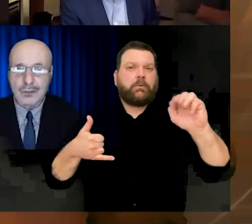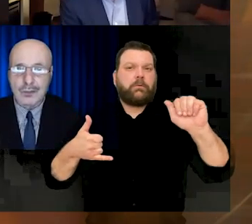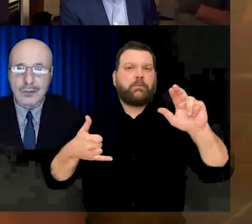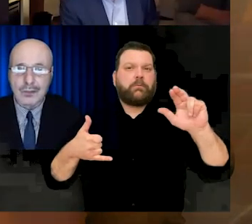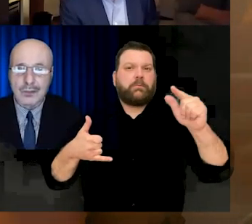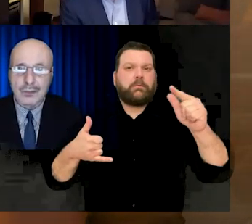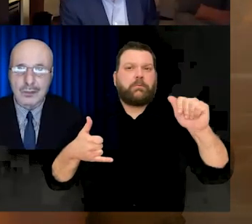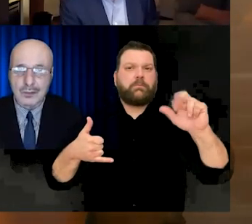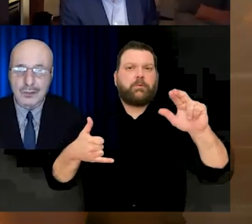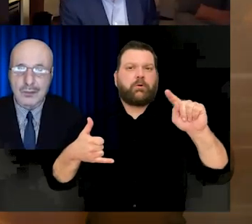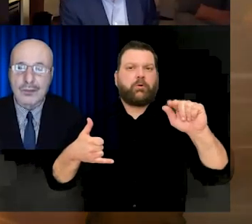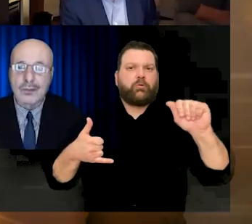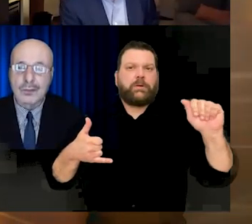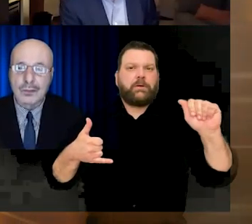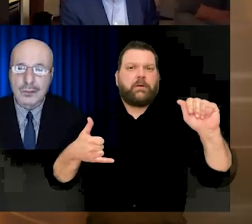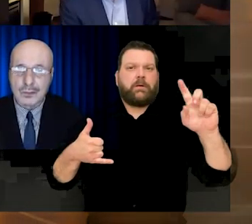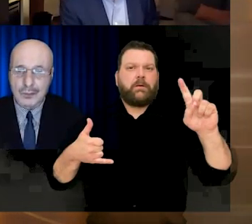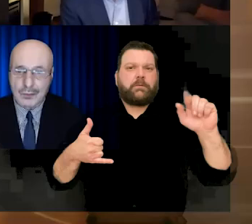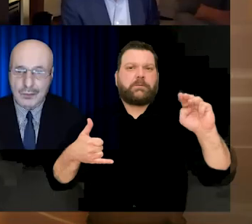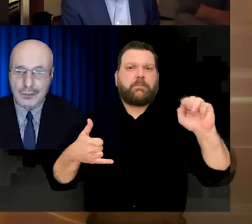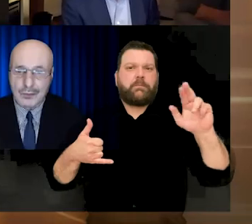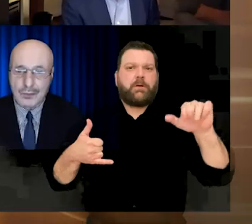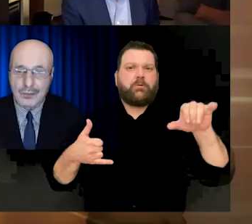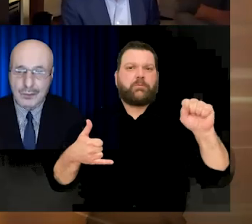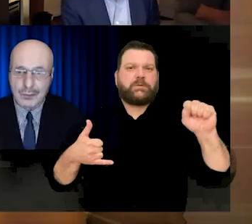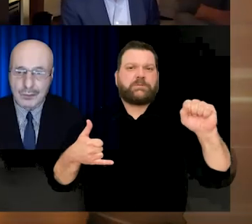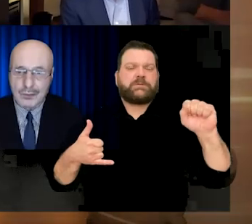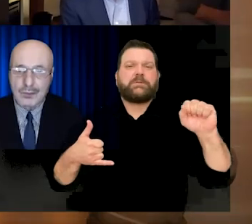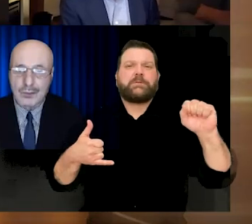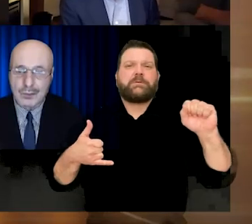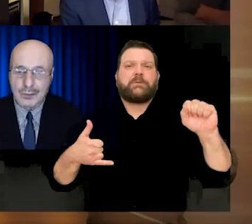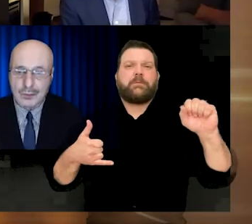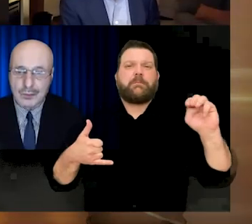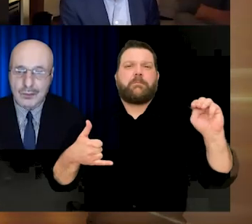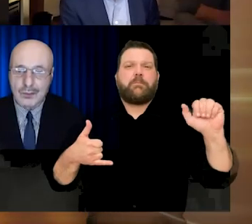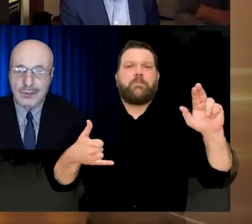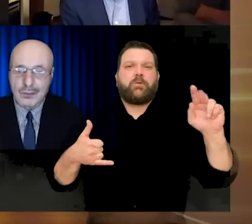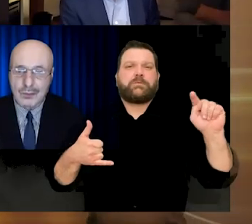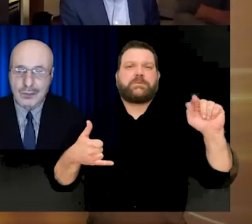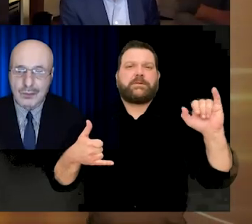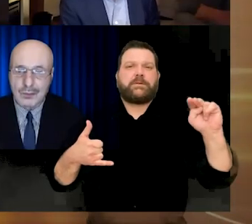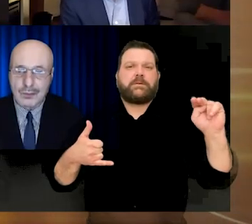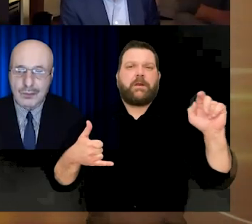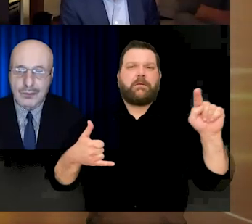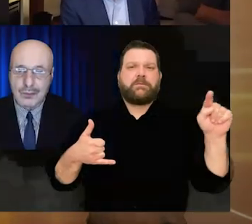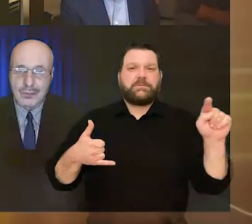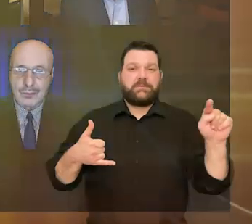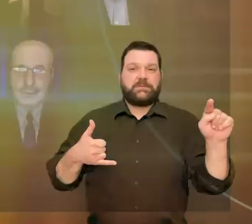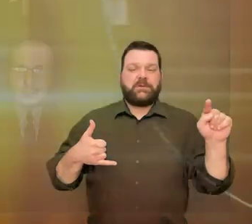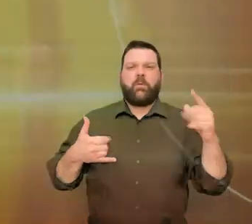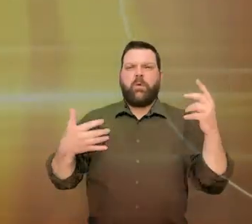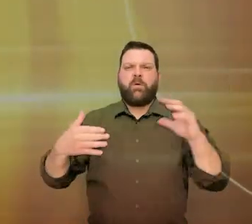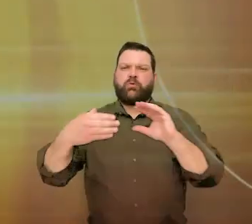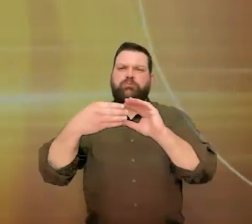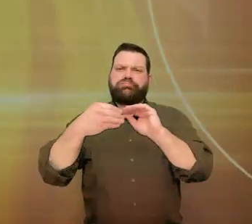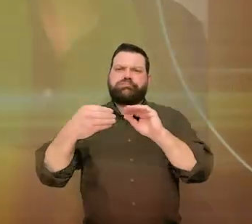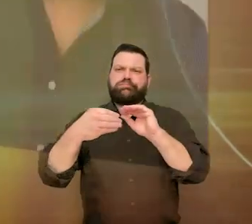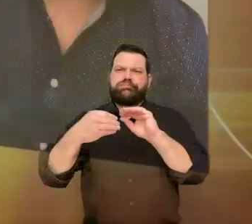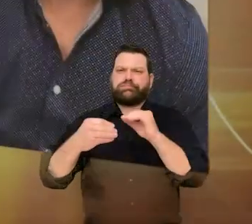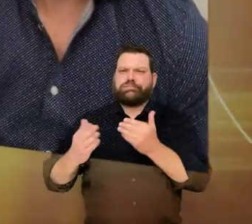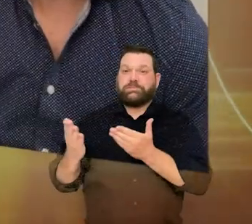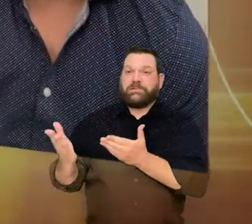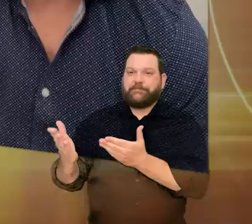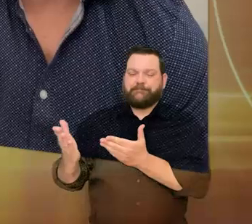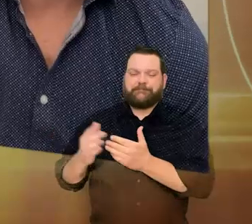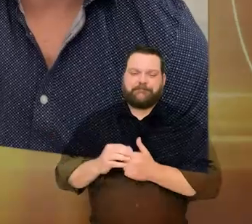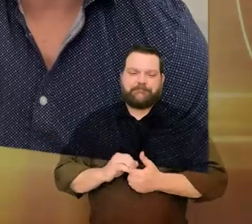Dumaris Martinez. Here to say a few words in memory of Margarita is Alex Samoyas.